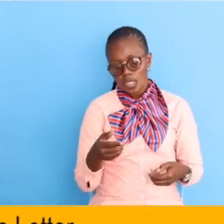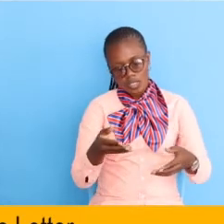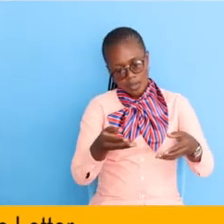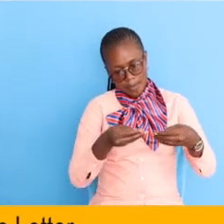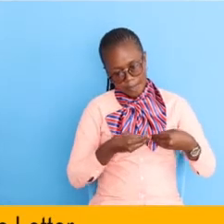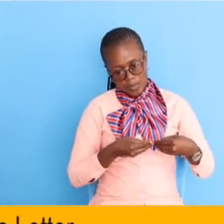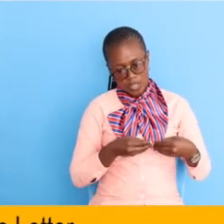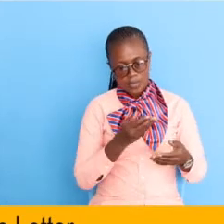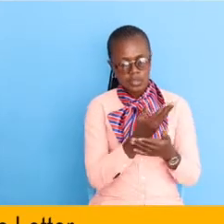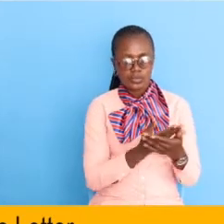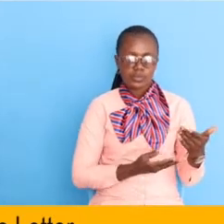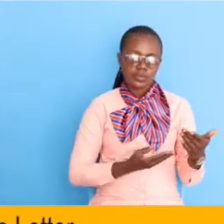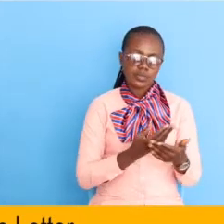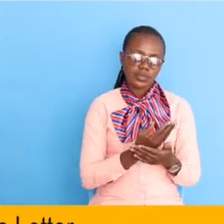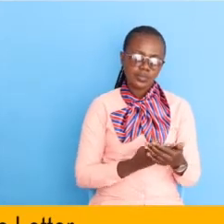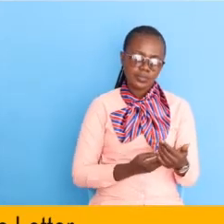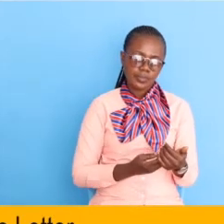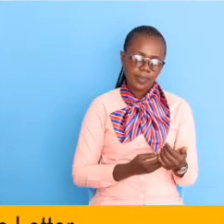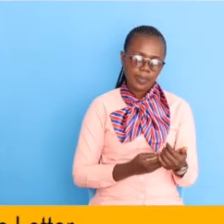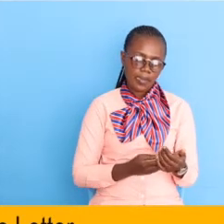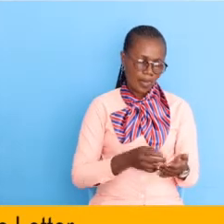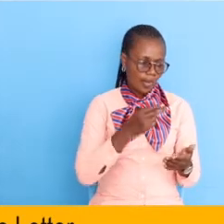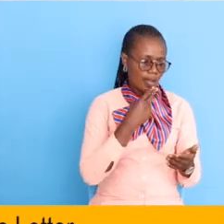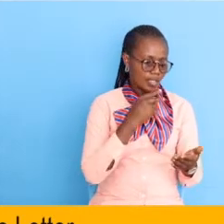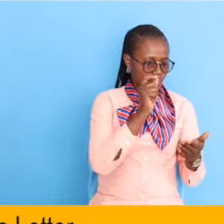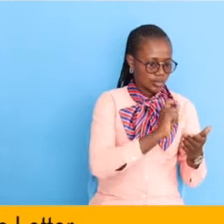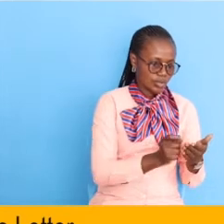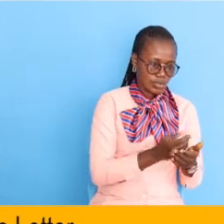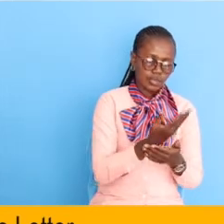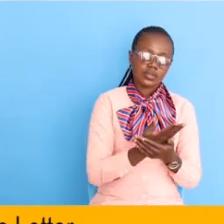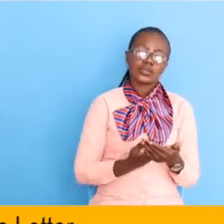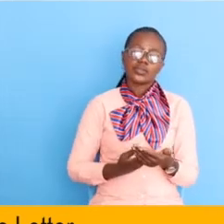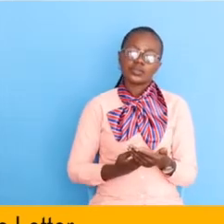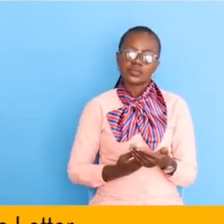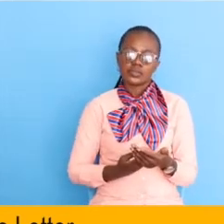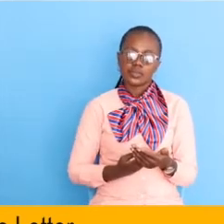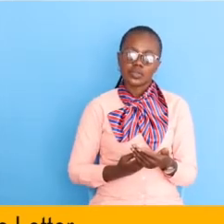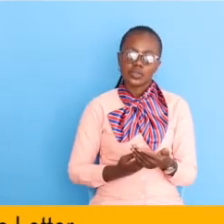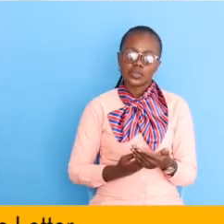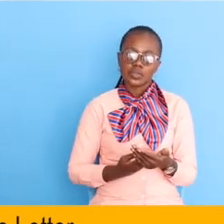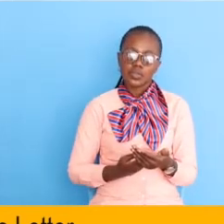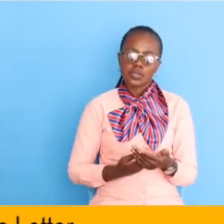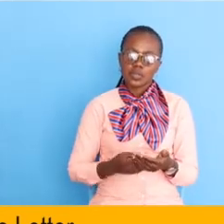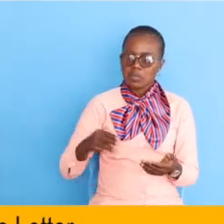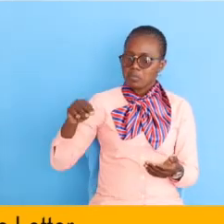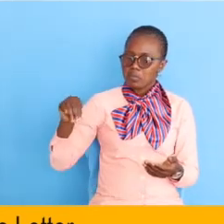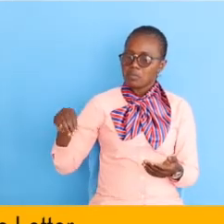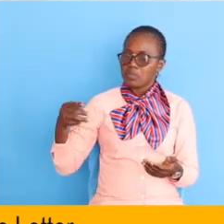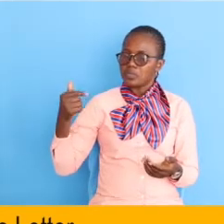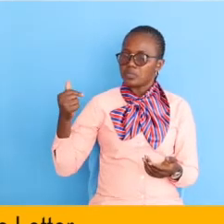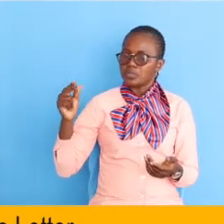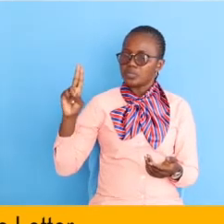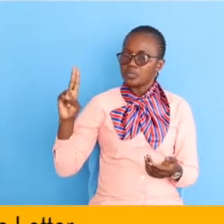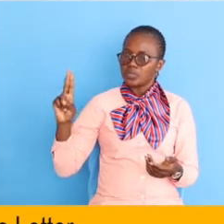letter. And who is writing this letter? It is Mtunguja Companies Limited. So it